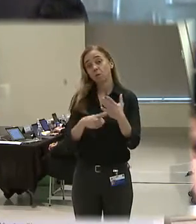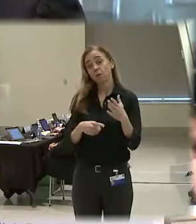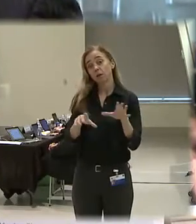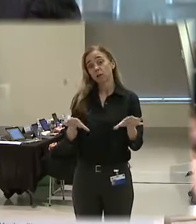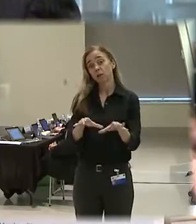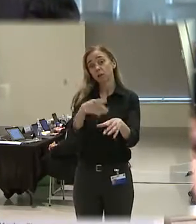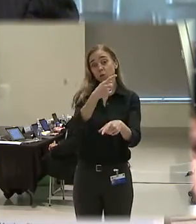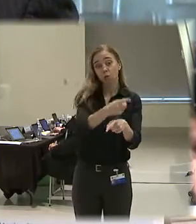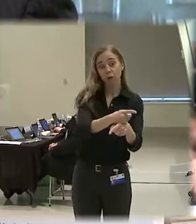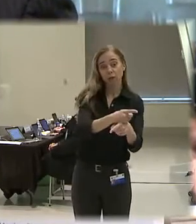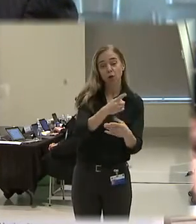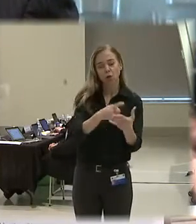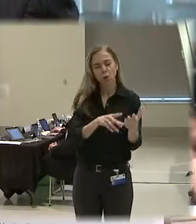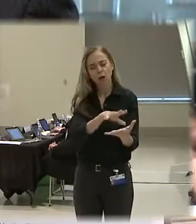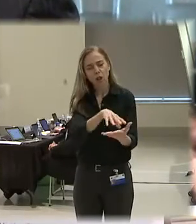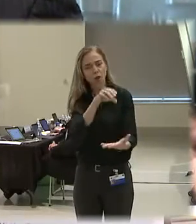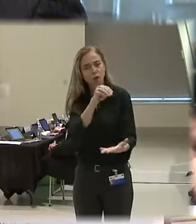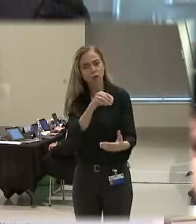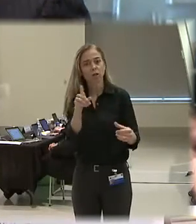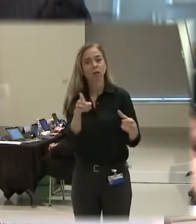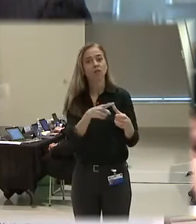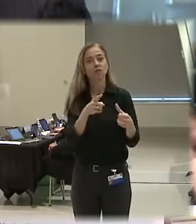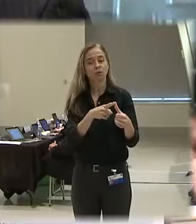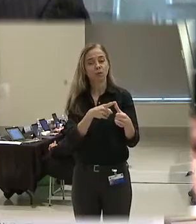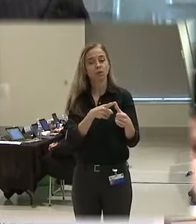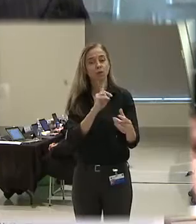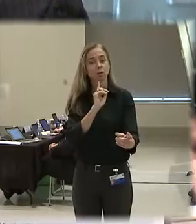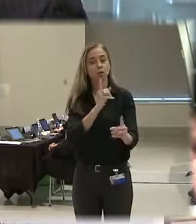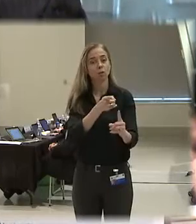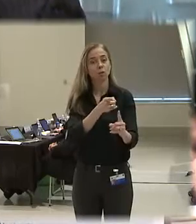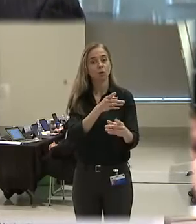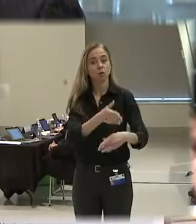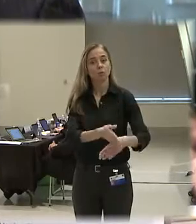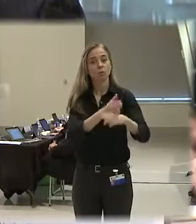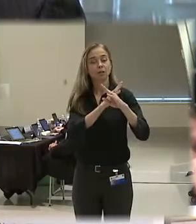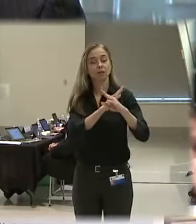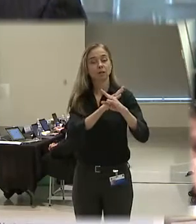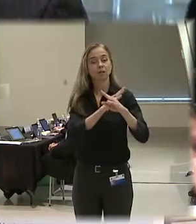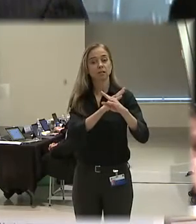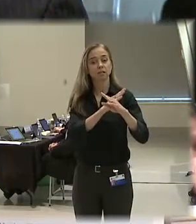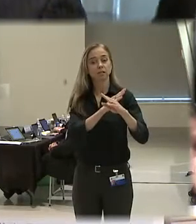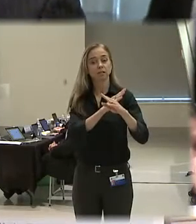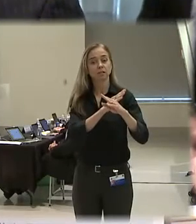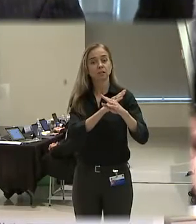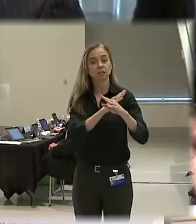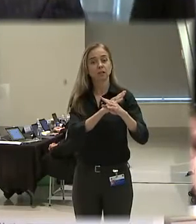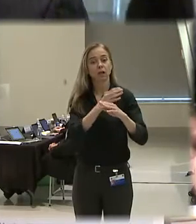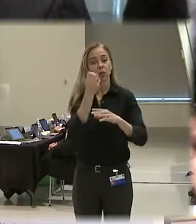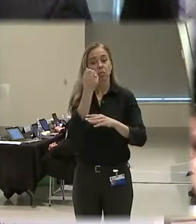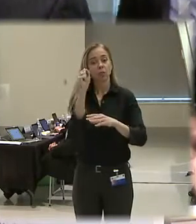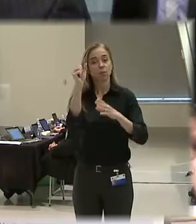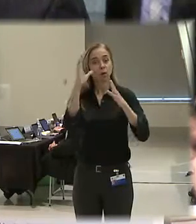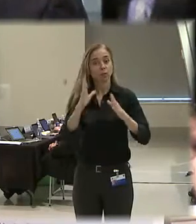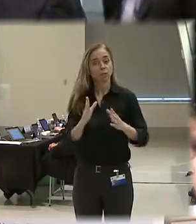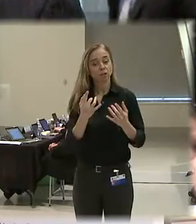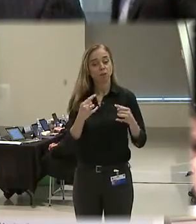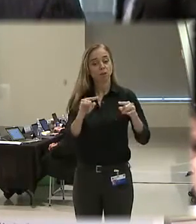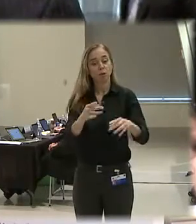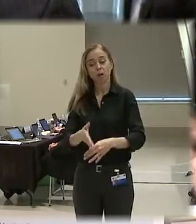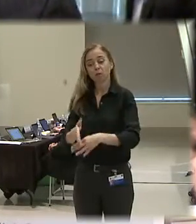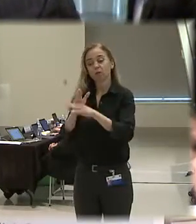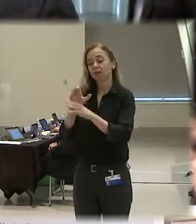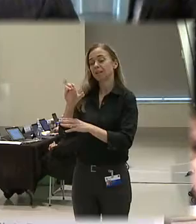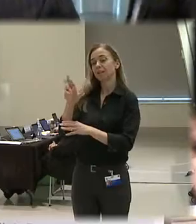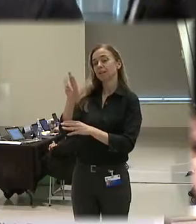did right? What is it that we learned? First of all, our goal is to protect the First Amendment rights of the protesters while preventing